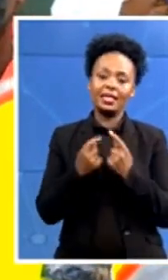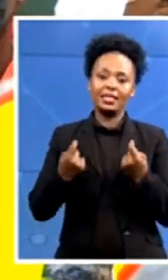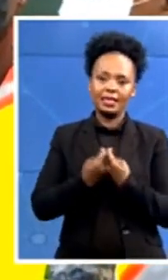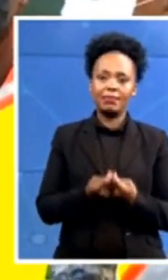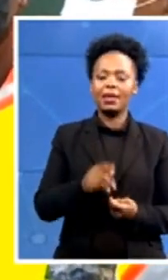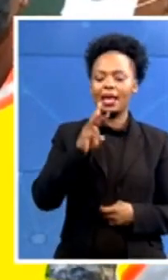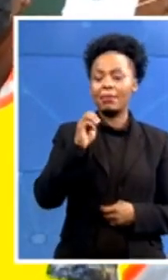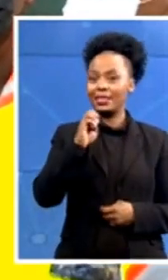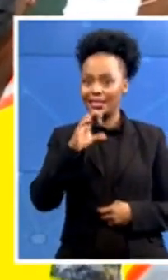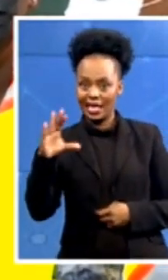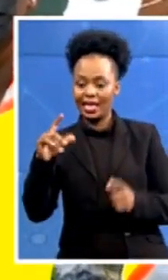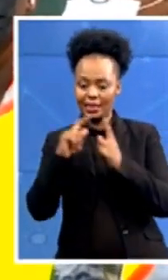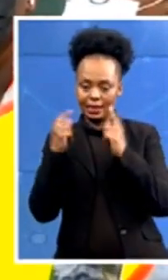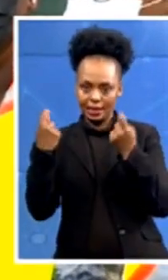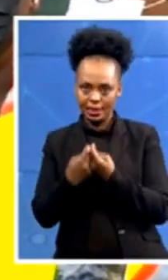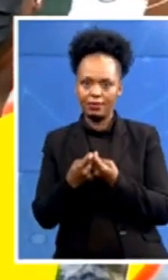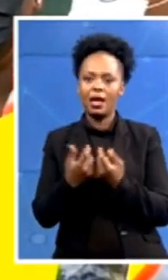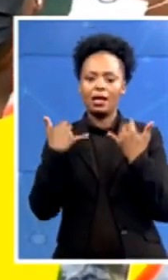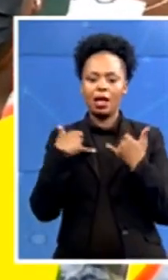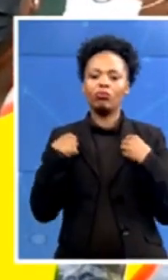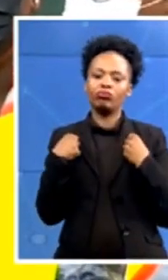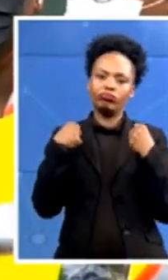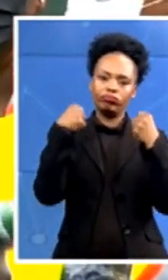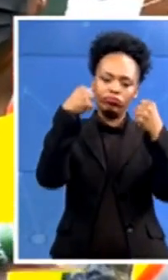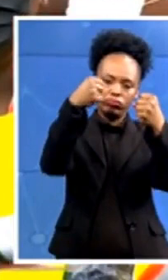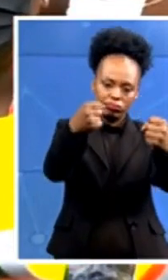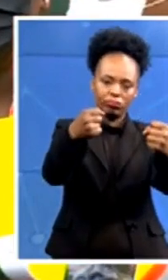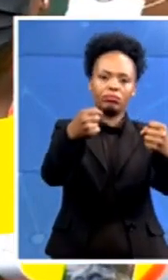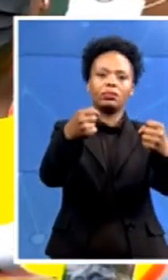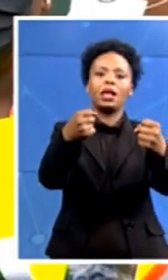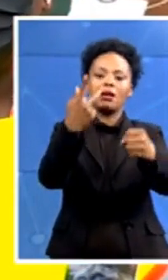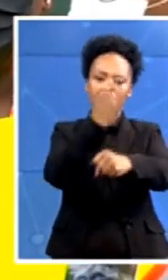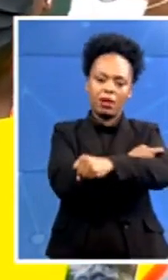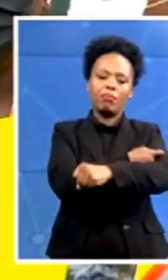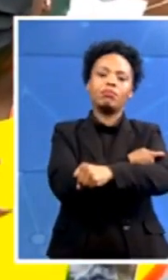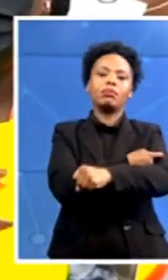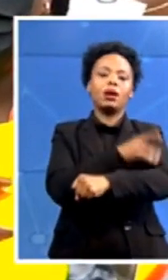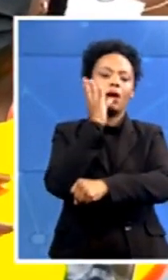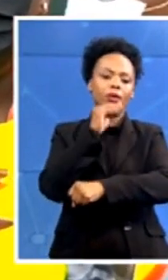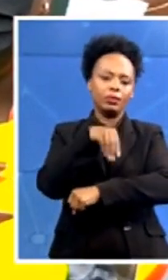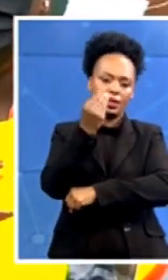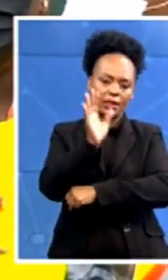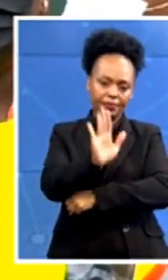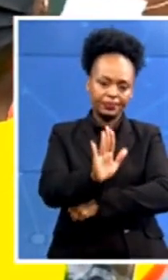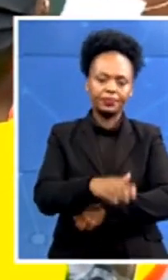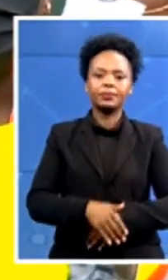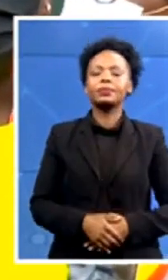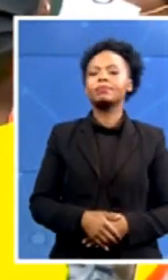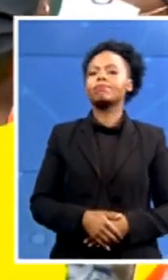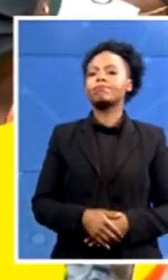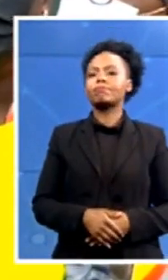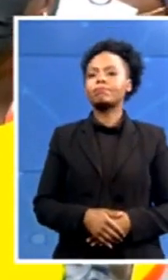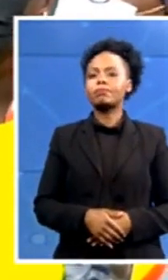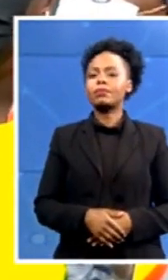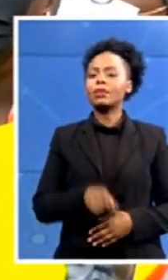mobile to go and give the vaccine. So it shows that in some instances, especially with the older people, it's less of